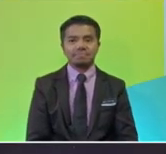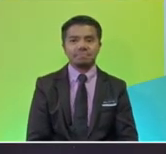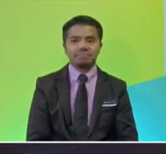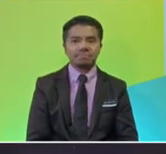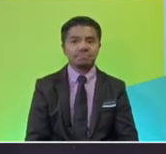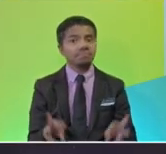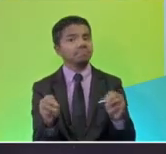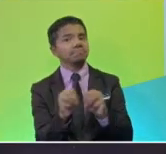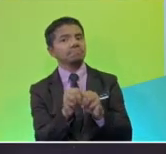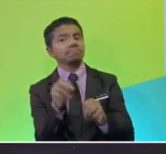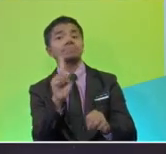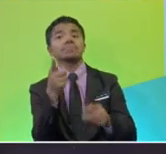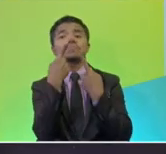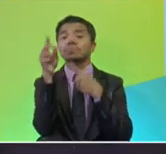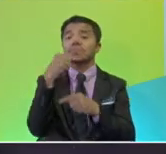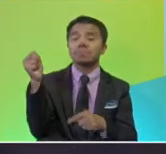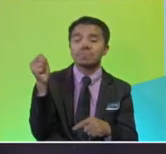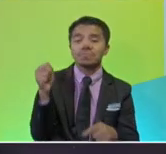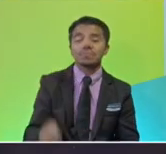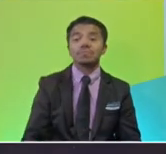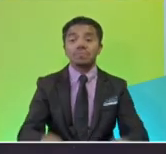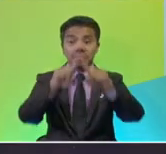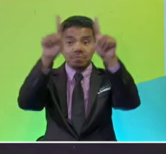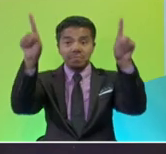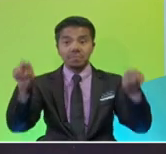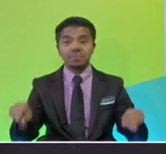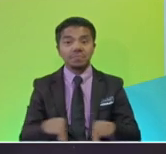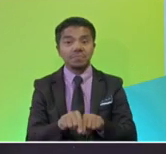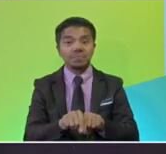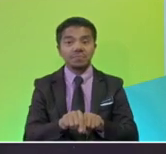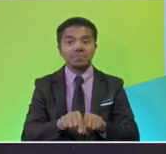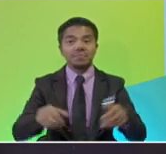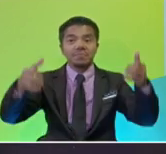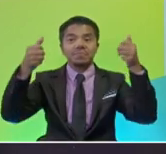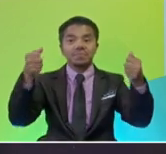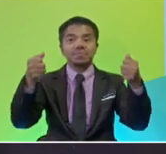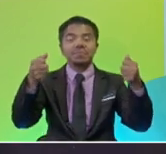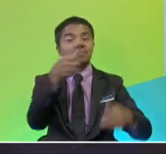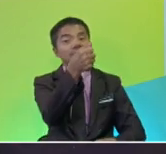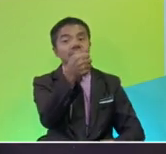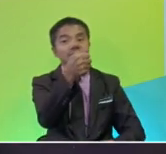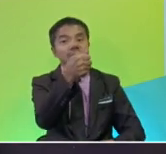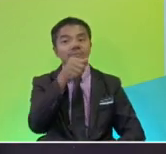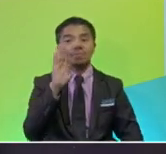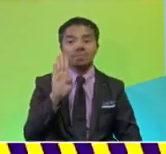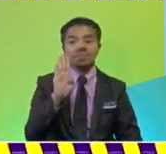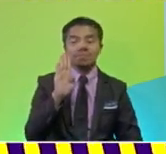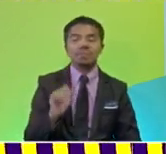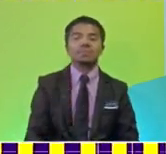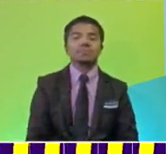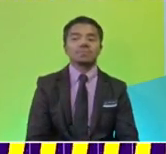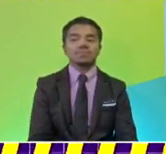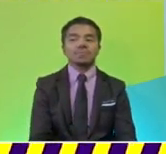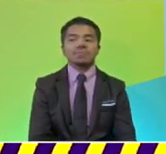home? If you have your answer, you can show it on the camera, okay? And then let's see whether we guess the right answer. Okay, let's